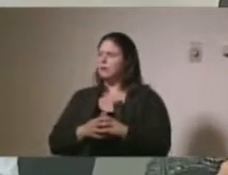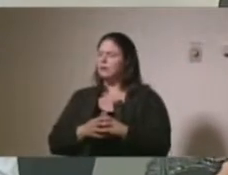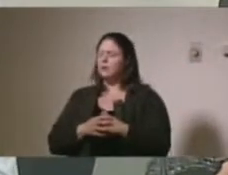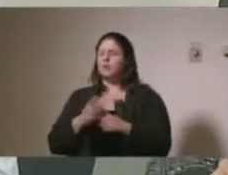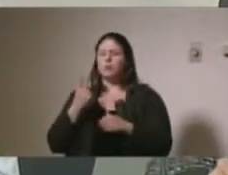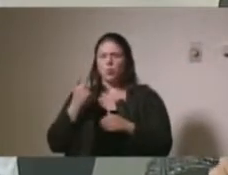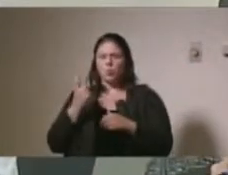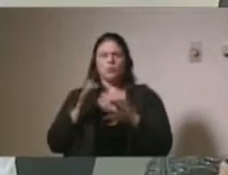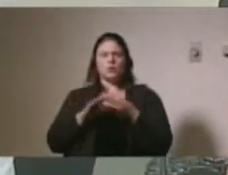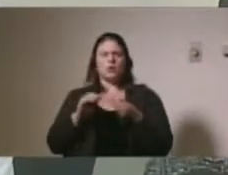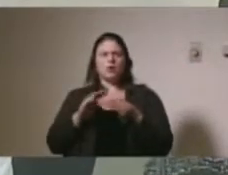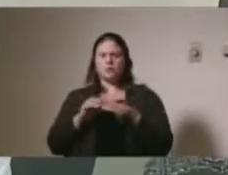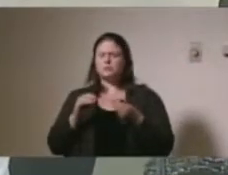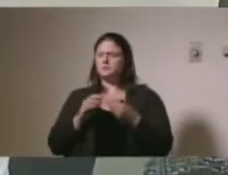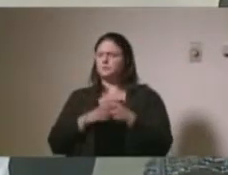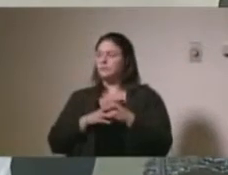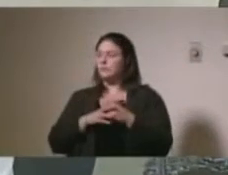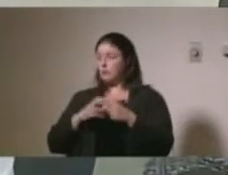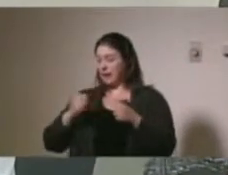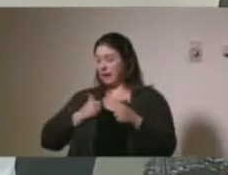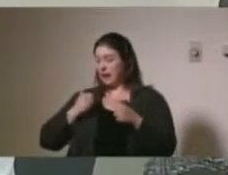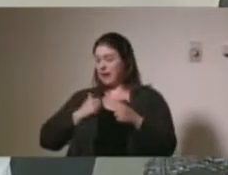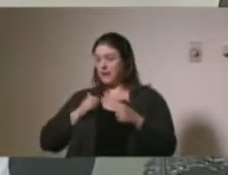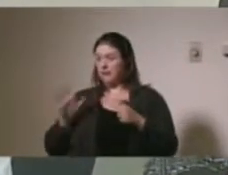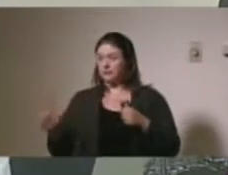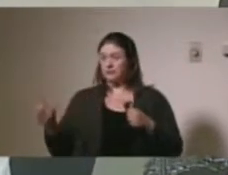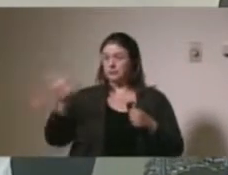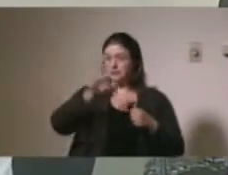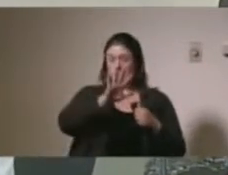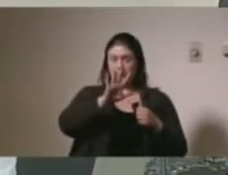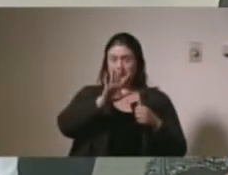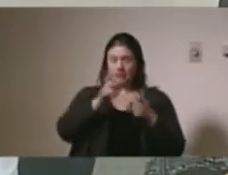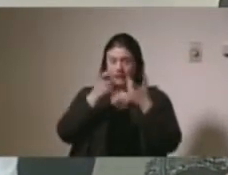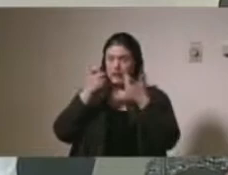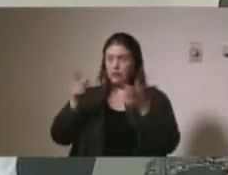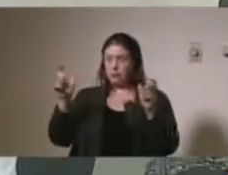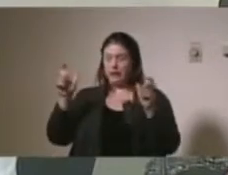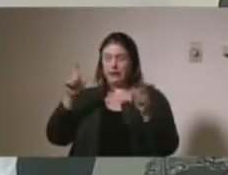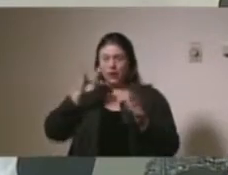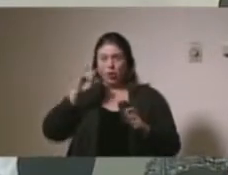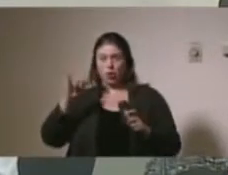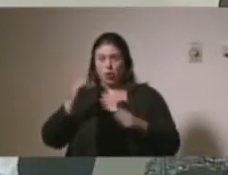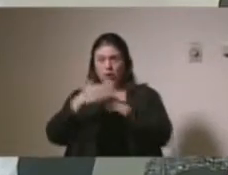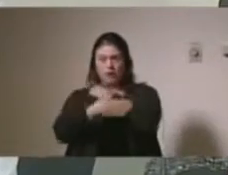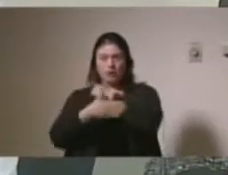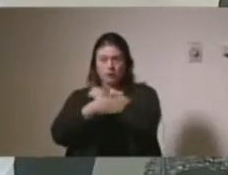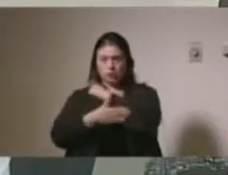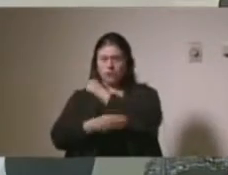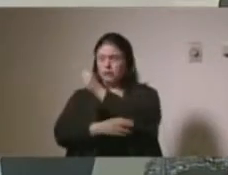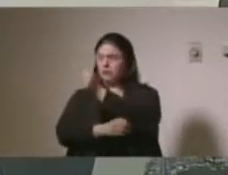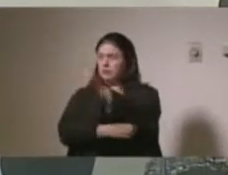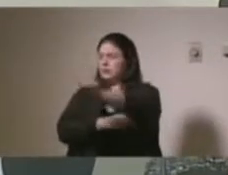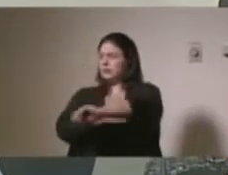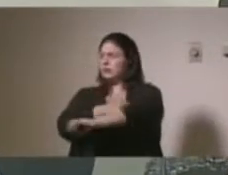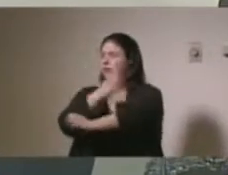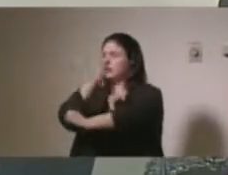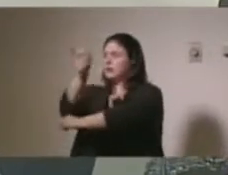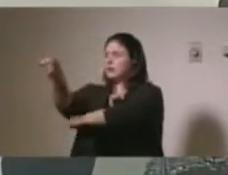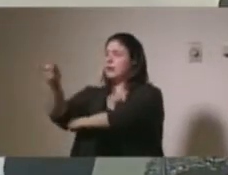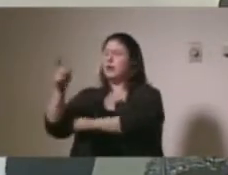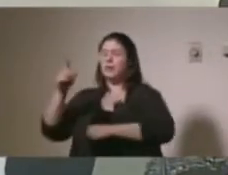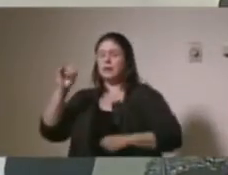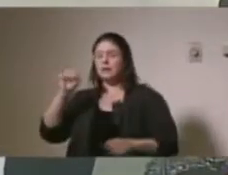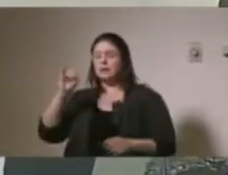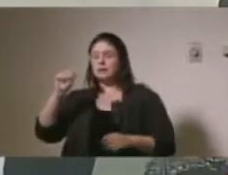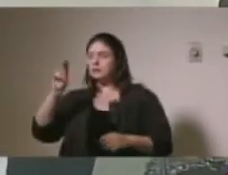is about the size of Canada and the size that we're dealing with. When we talk about Isabelle coming here from France, I